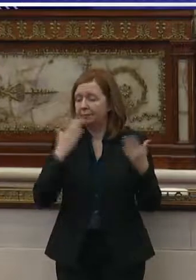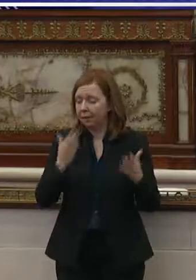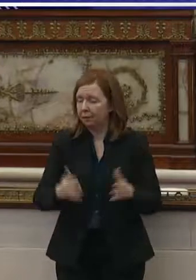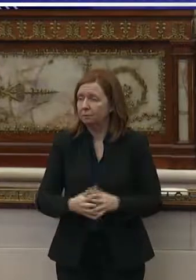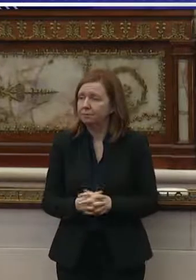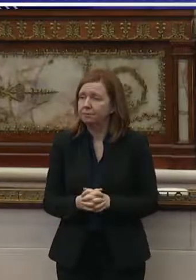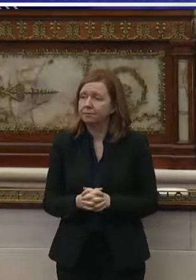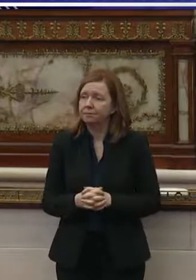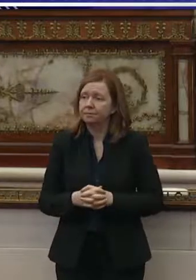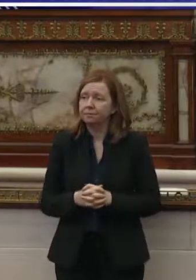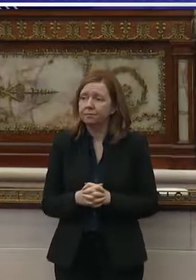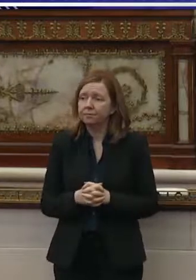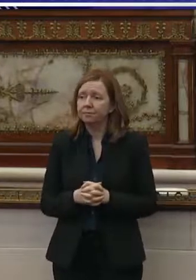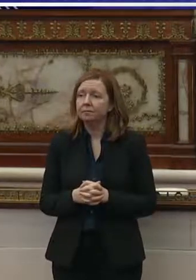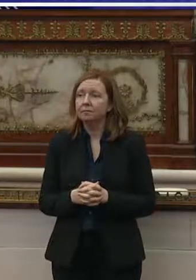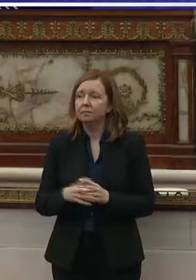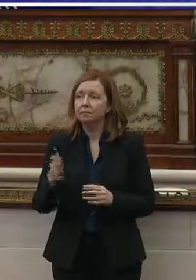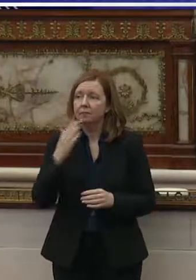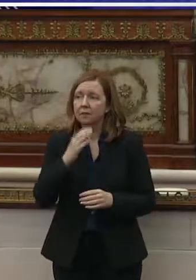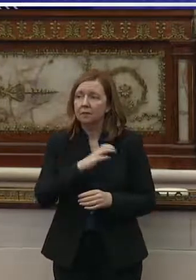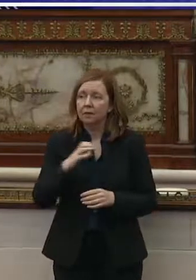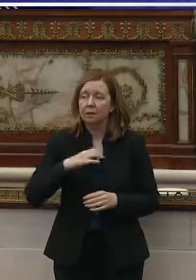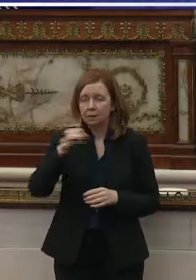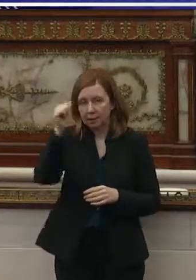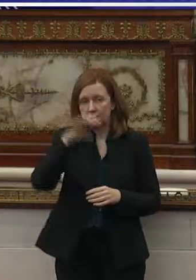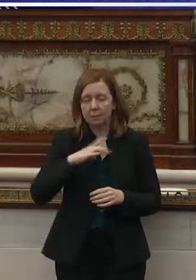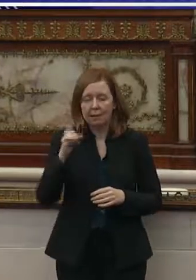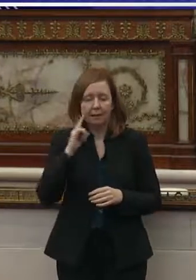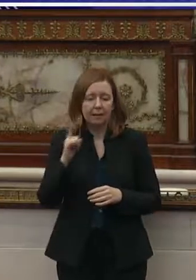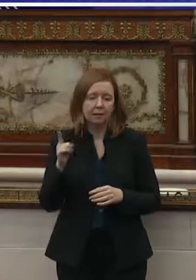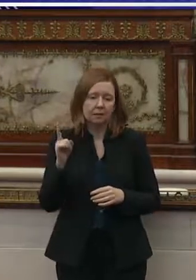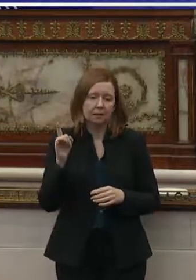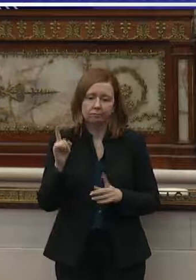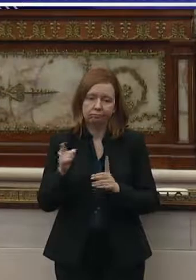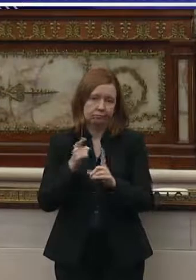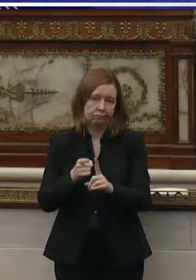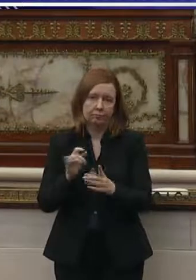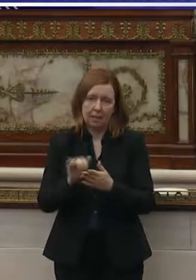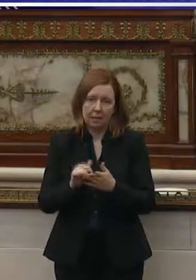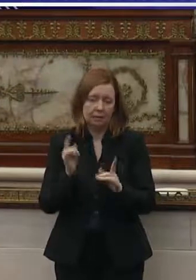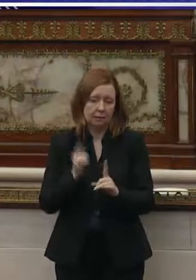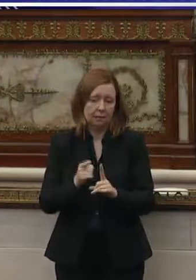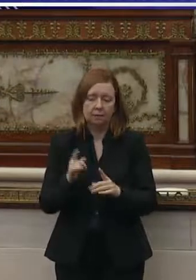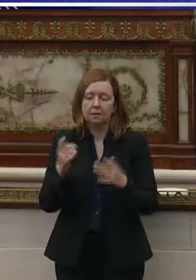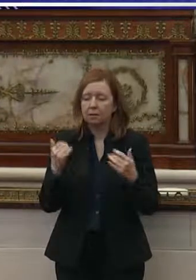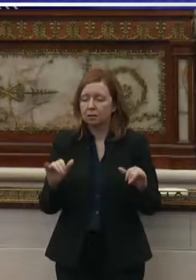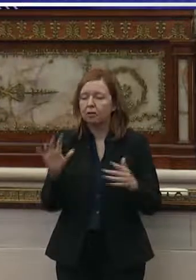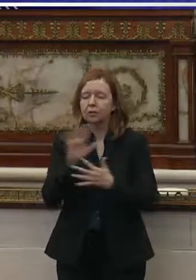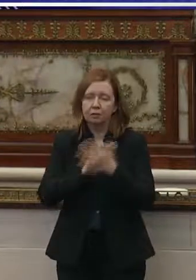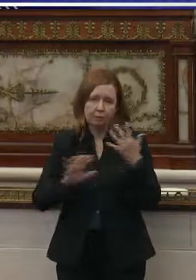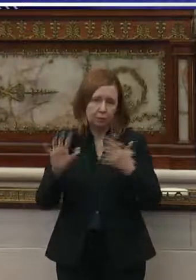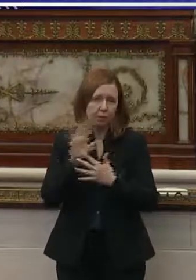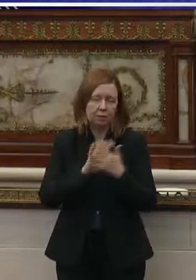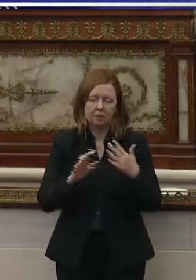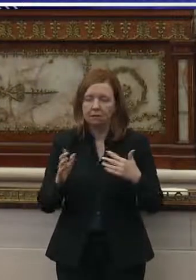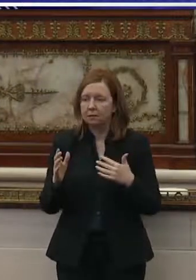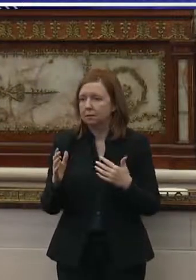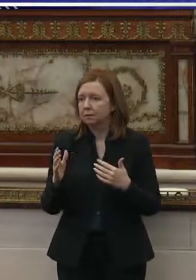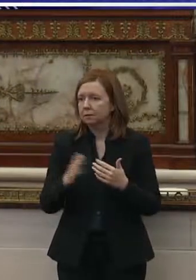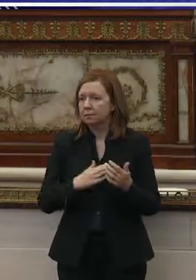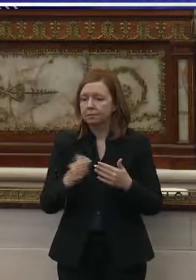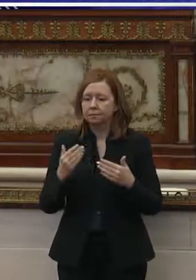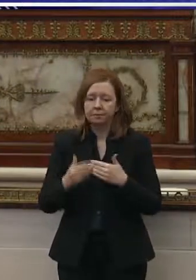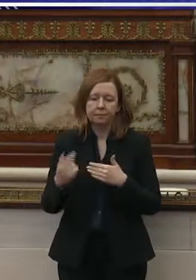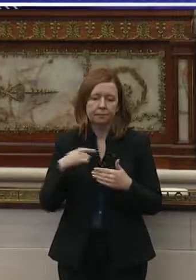you. Thank you, Councilman. I think you hit the nail on the head. That there still is confusion even after